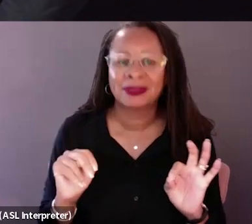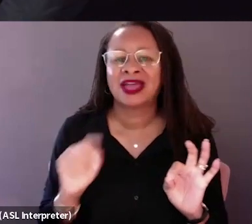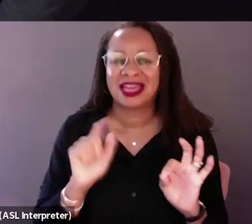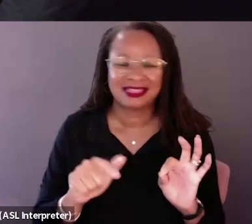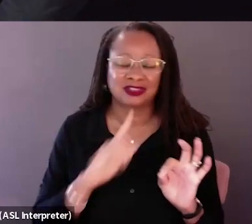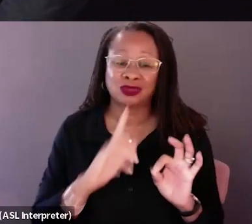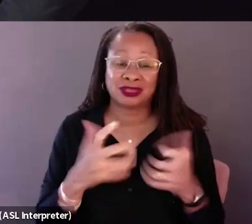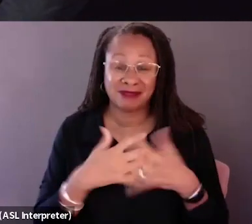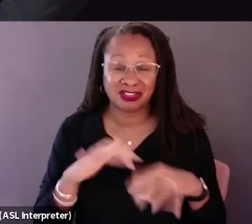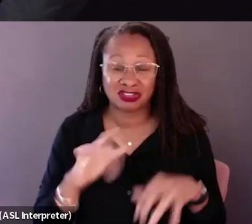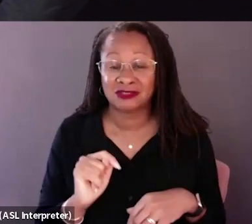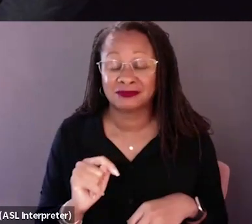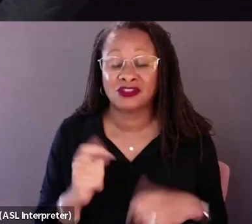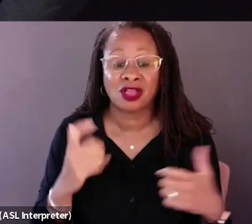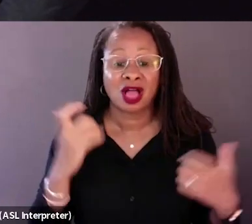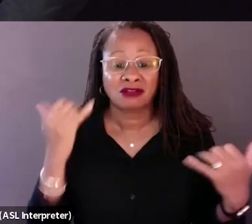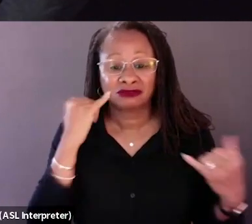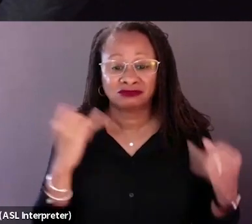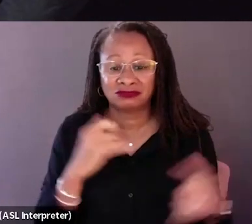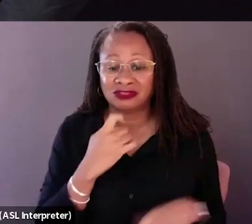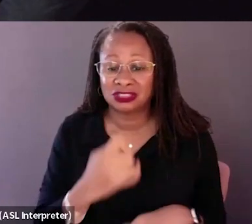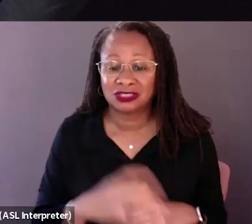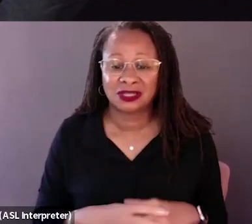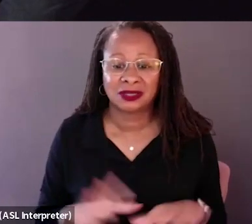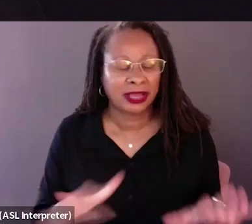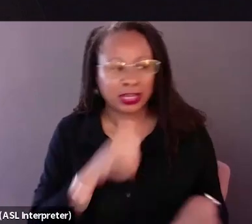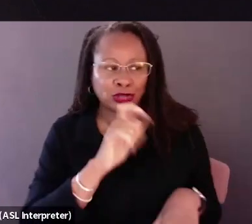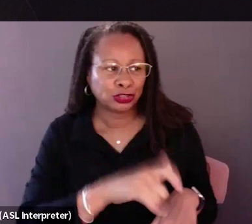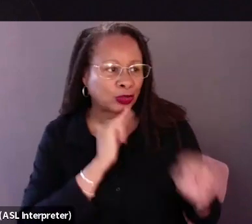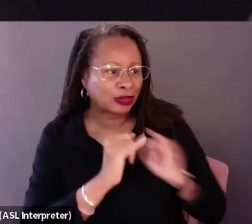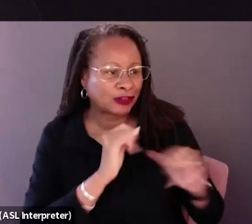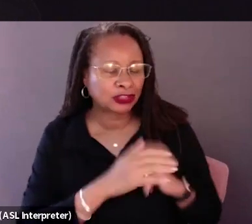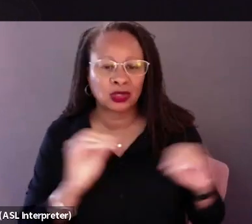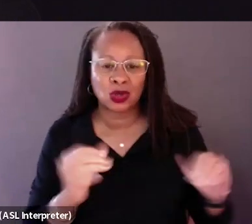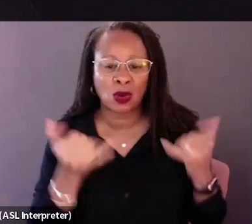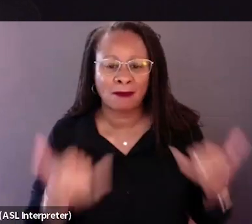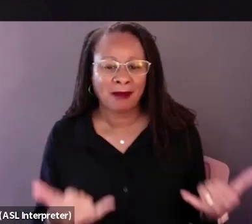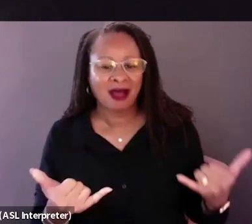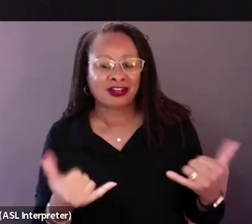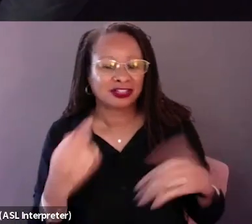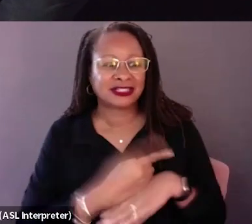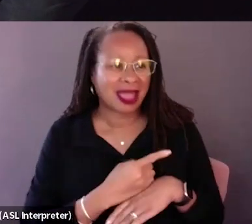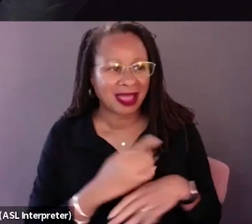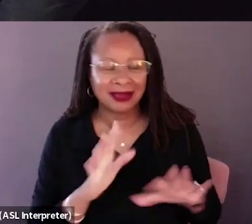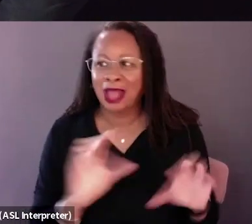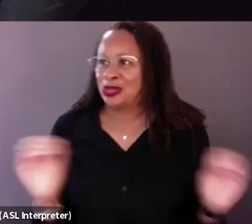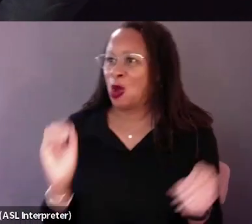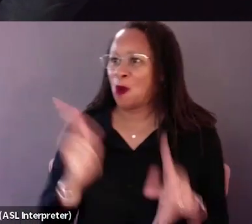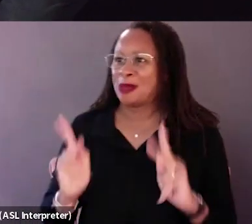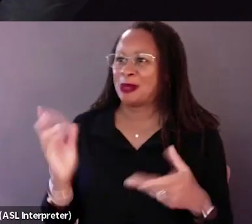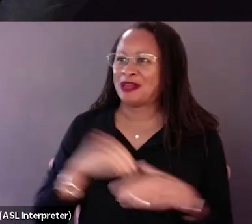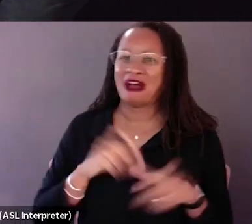Yeah, you don't do interviews with people. You don't do any observational modern day stuff. No It's like pesky people.